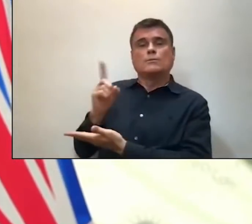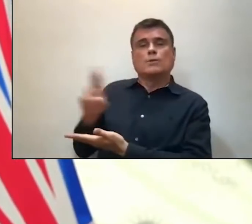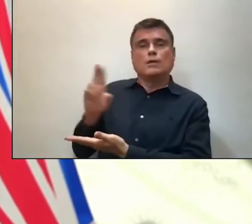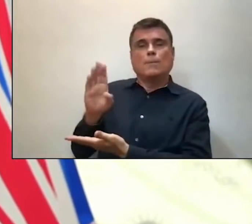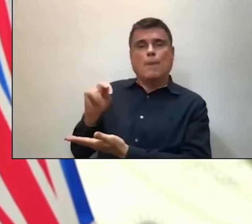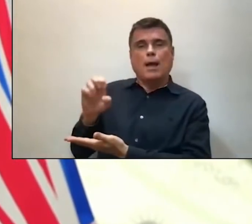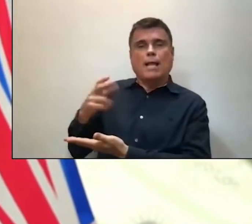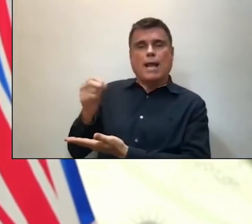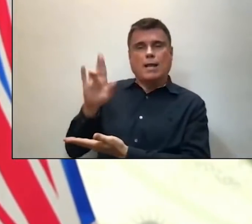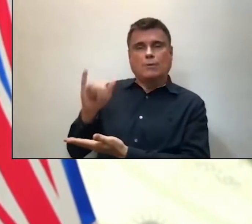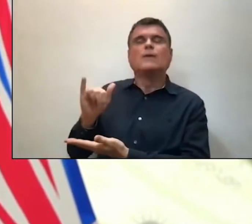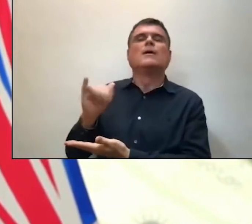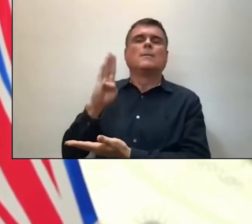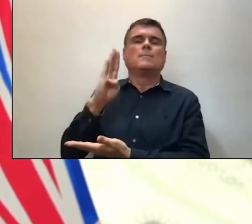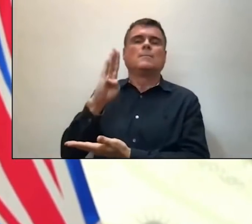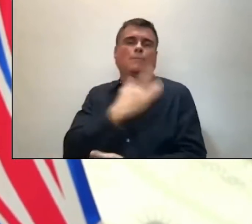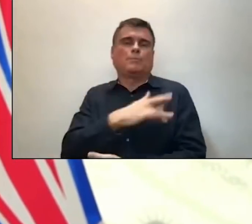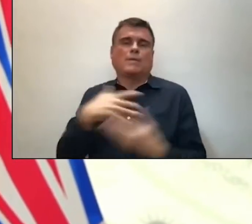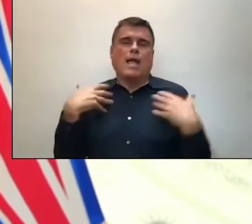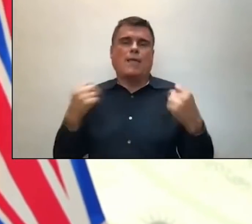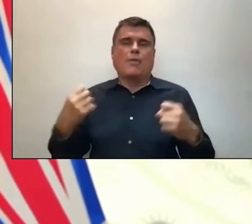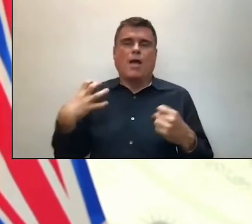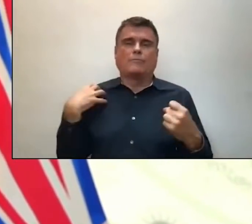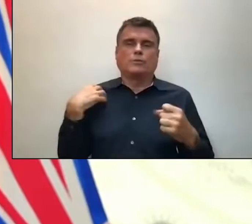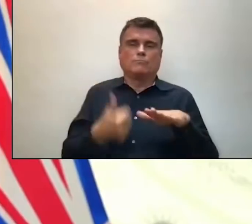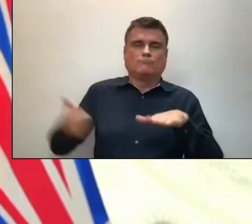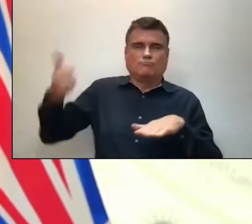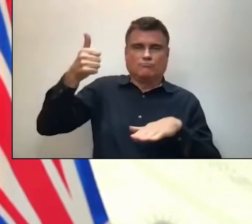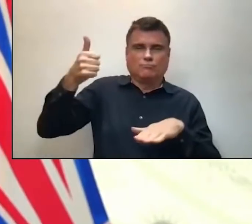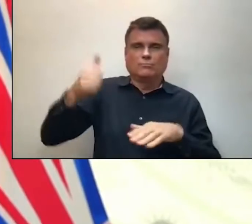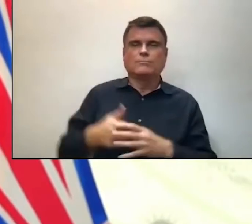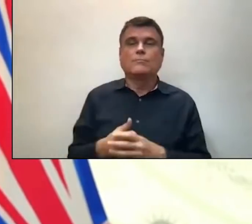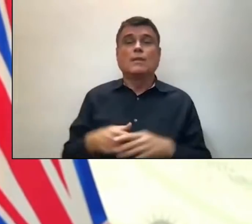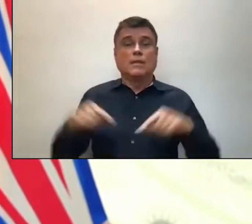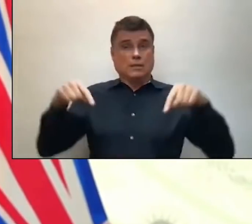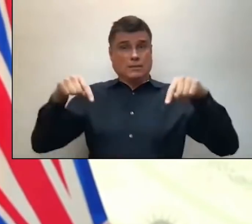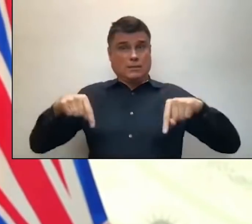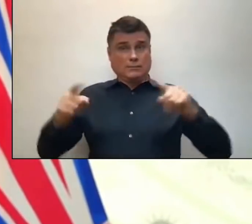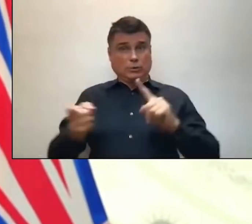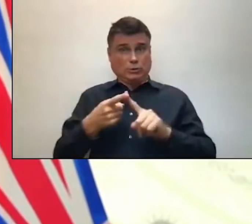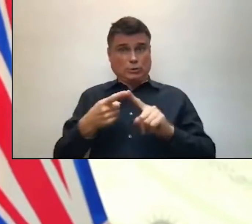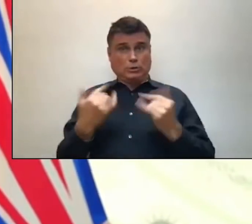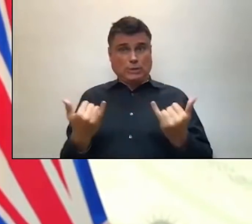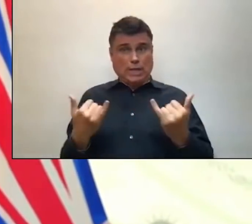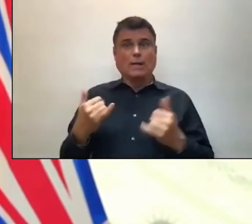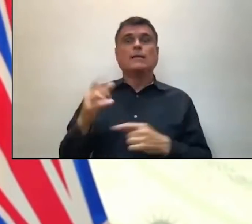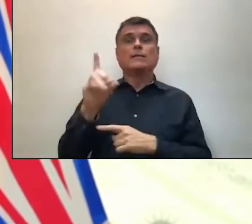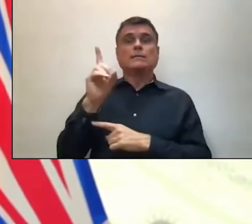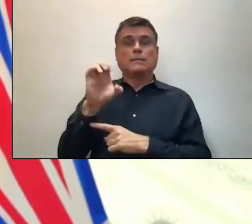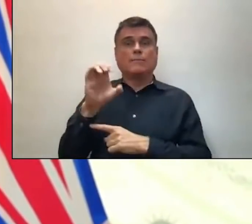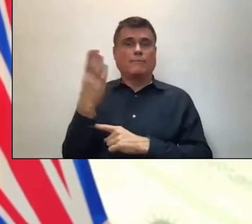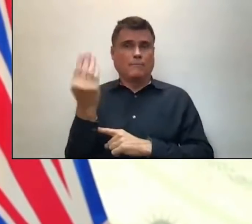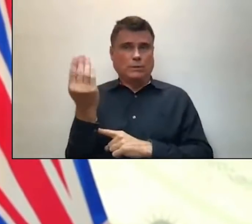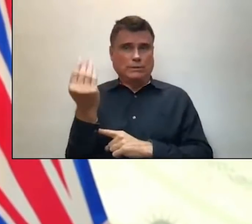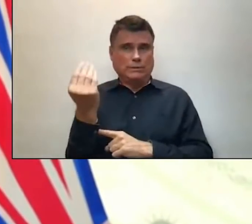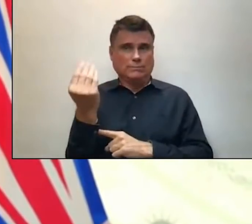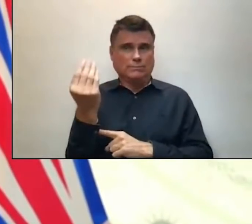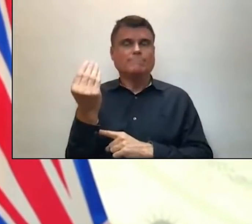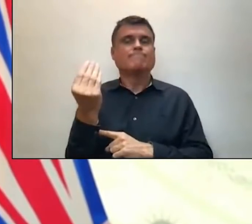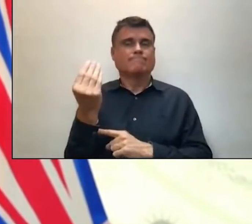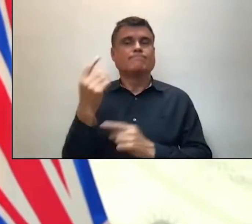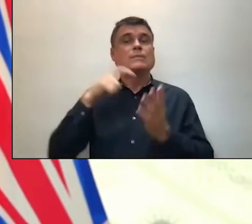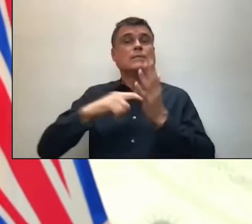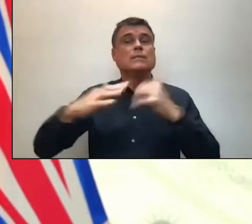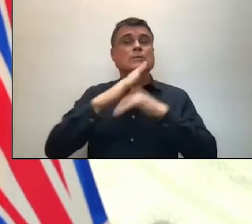COVID-19 briefing for Tuesday, December the 14th. We're honored to be here on the territory of the Musqueam, of the Squamish, of the Tsleil-Waututh First